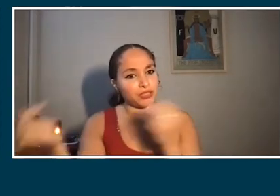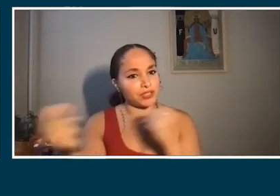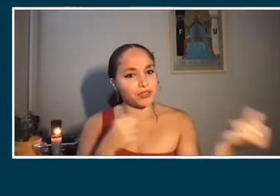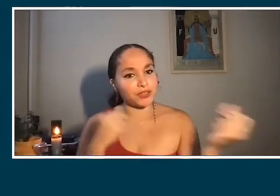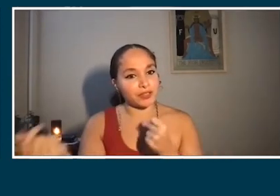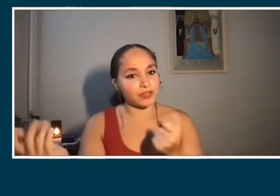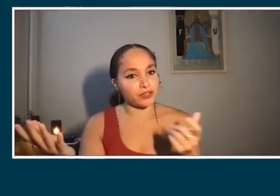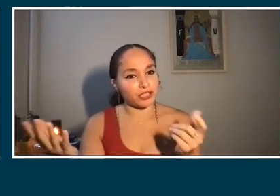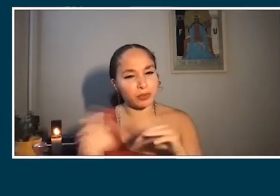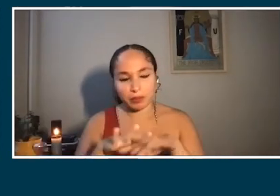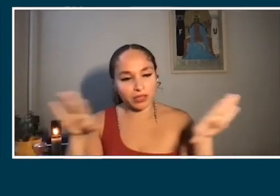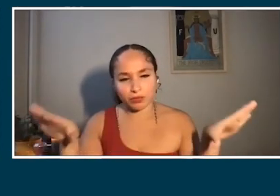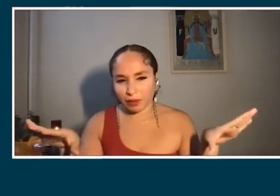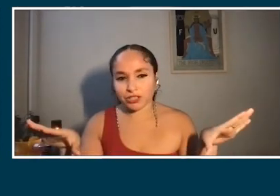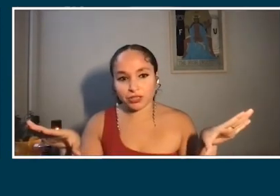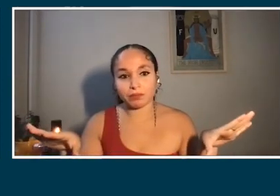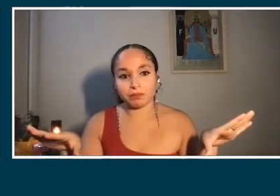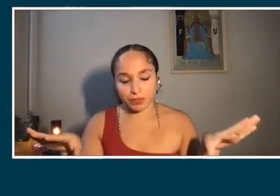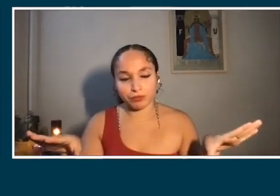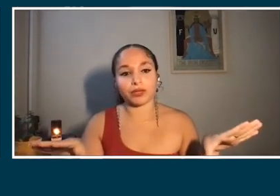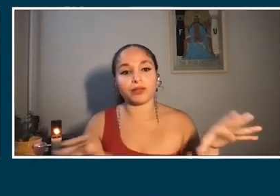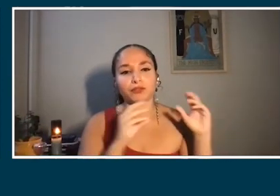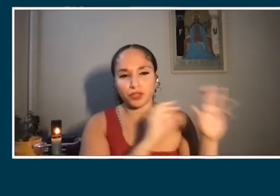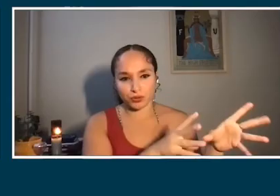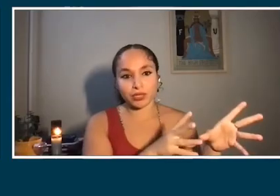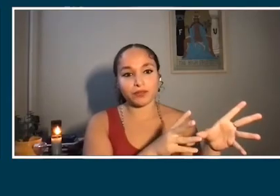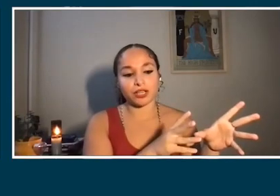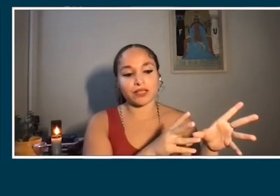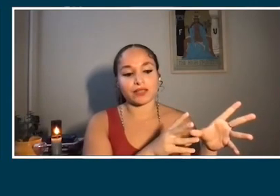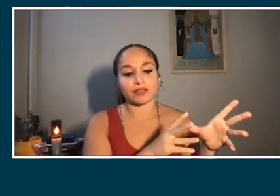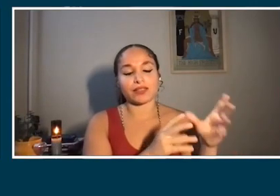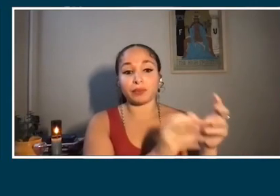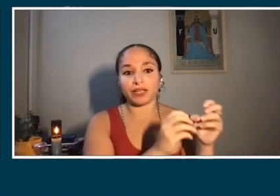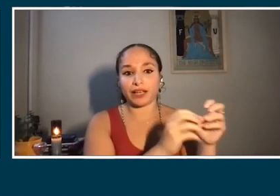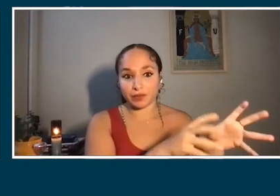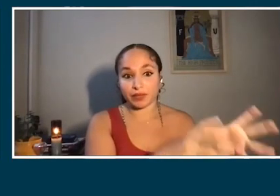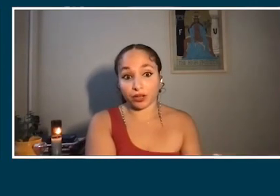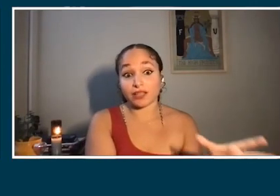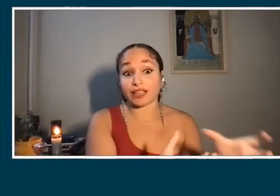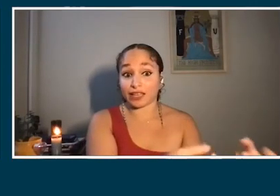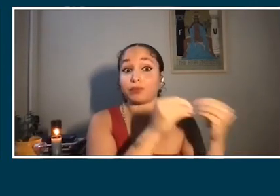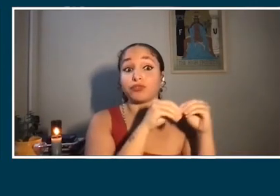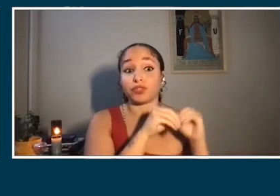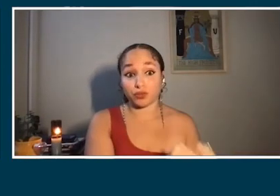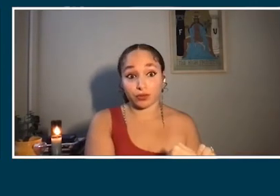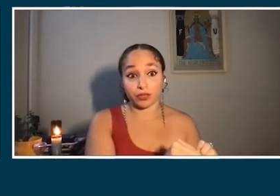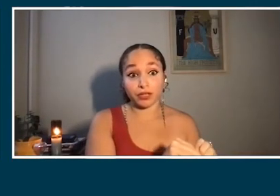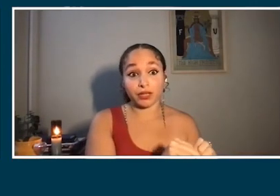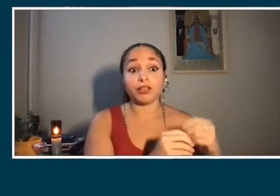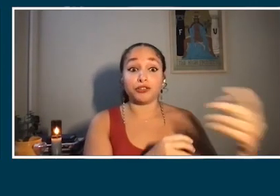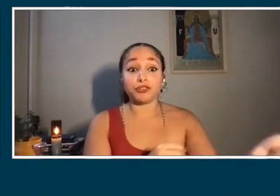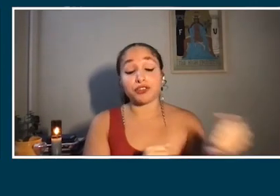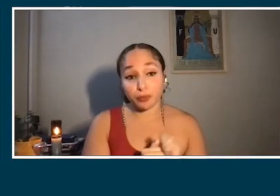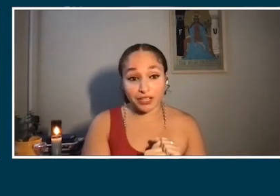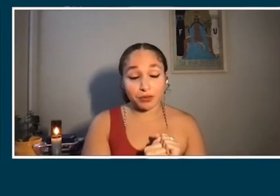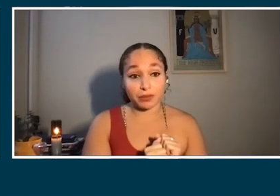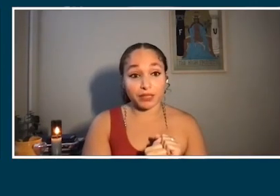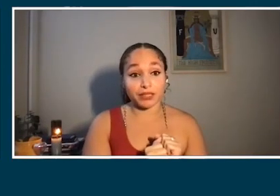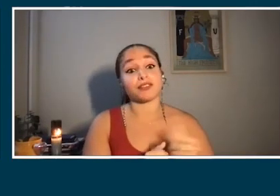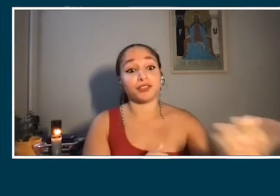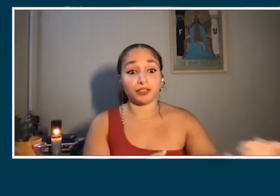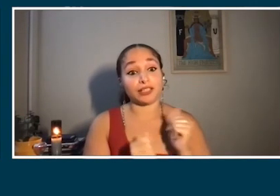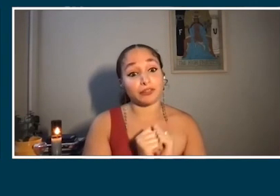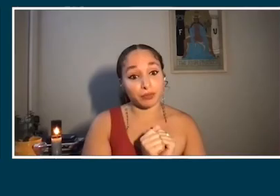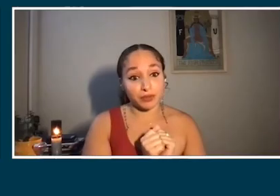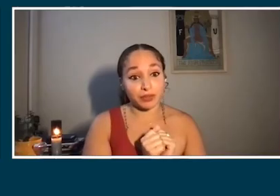restorative justice and transformative justice. Like people just use those interchangeably, but they're actually different. Restorative justice is something has been lost that can